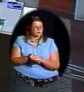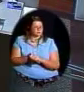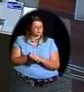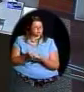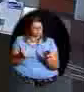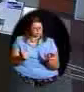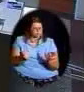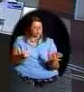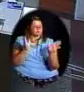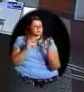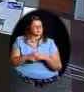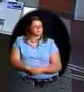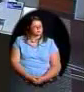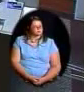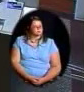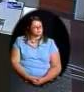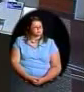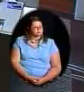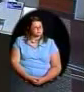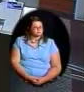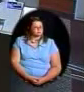progress.